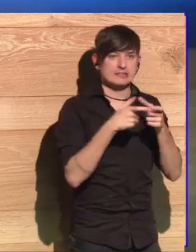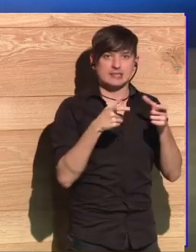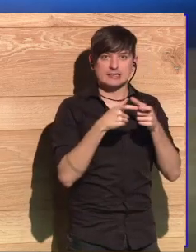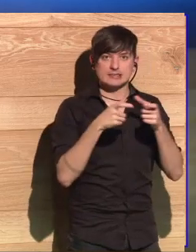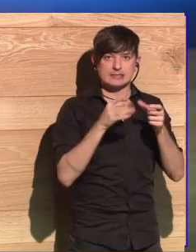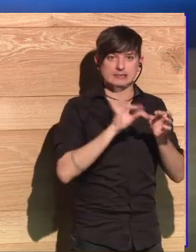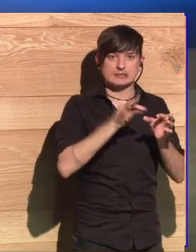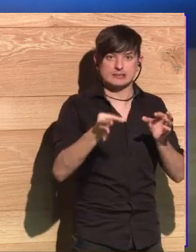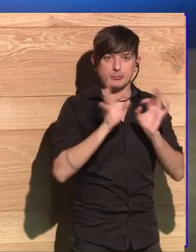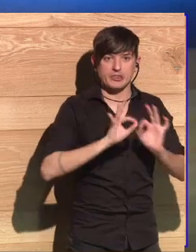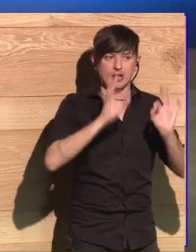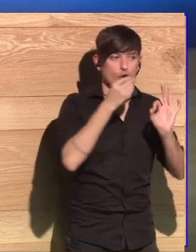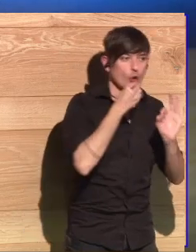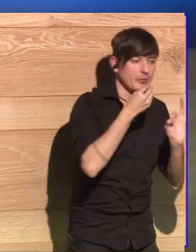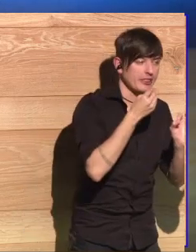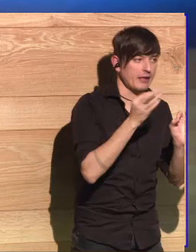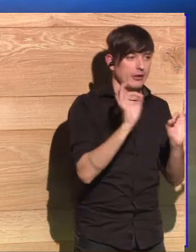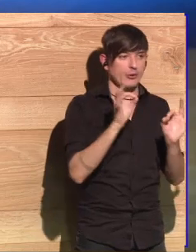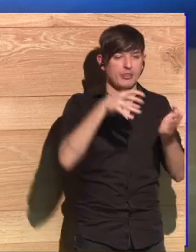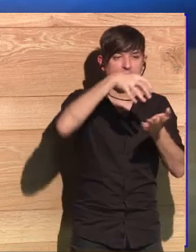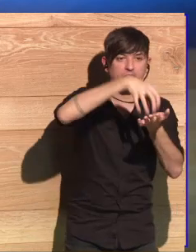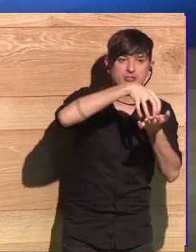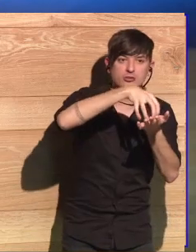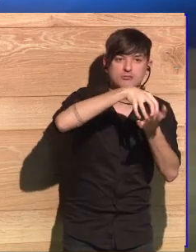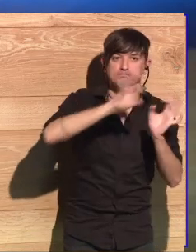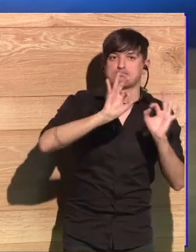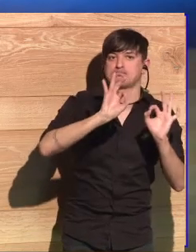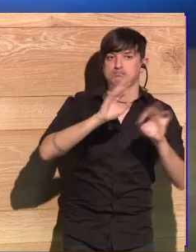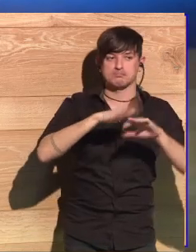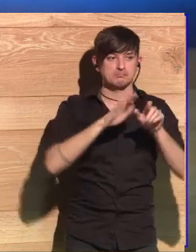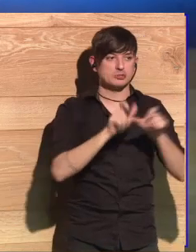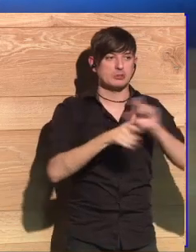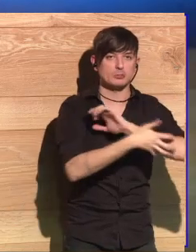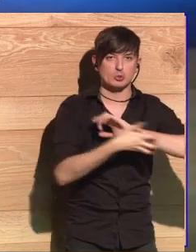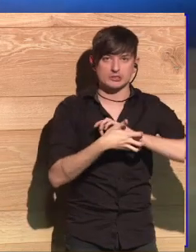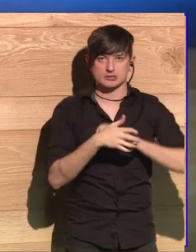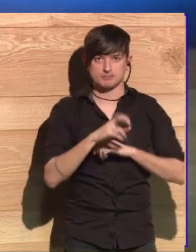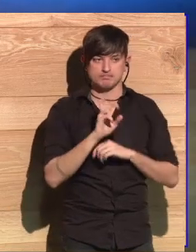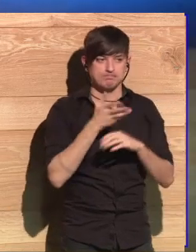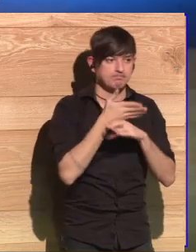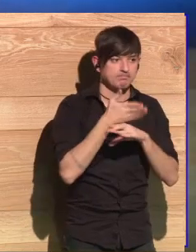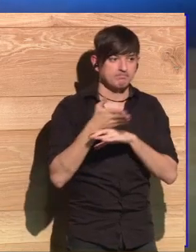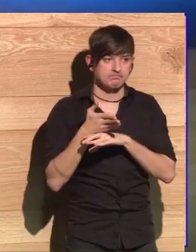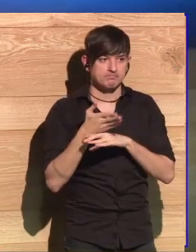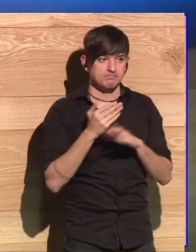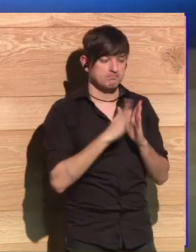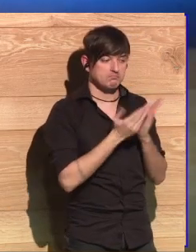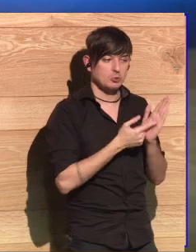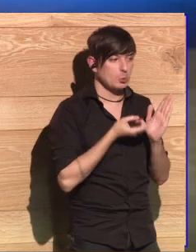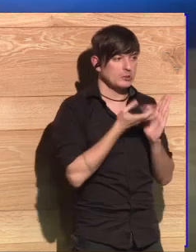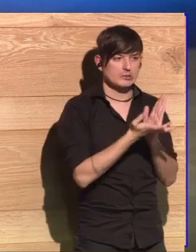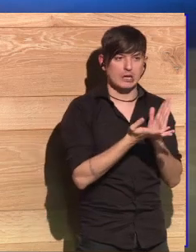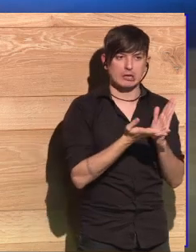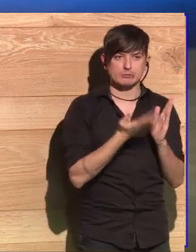homeless man, and you resort to food checks and to poor people